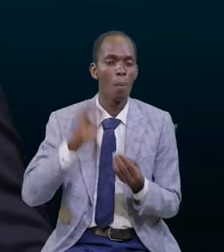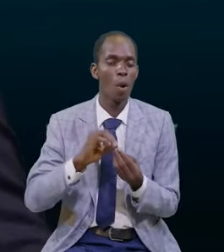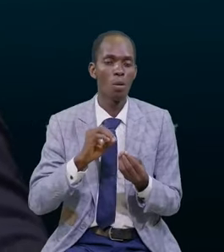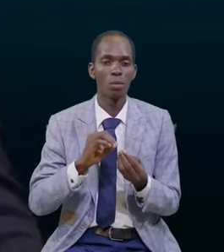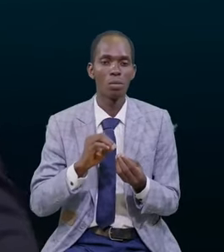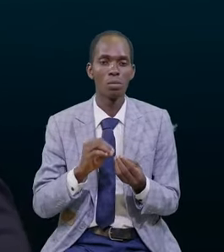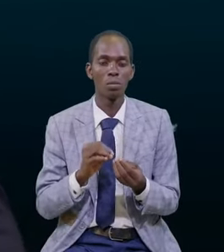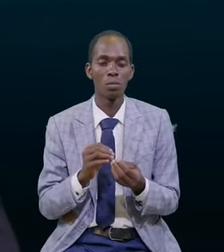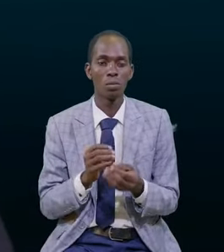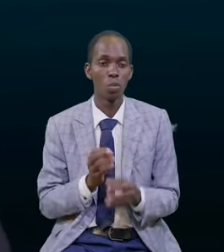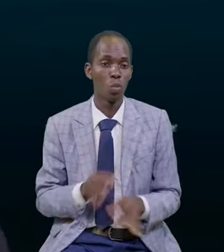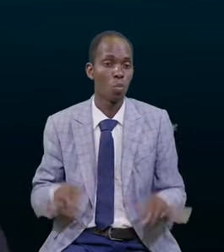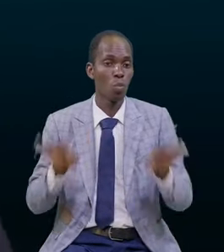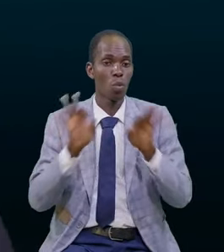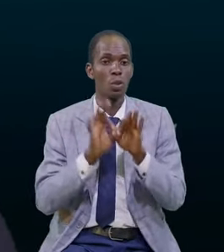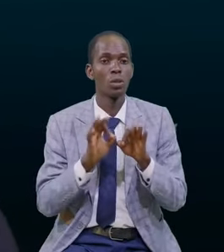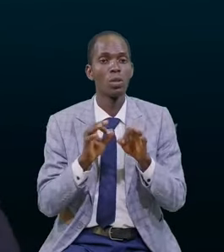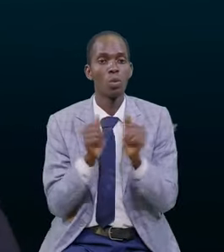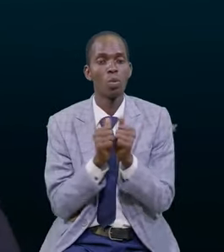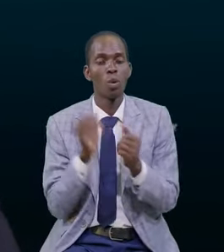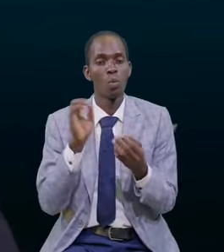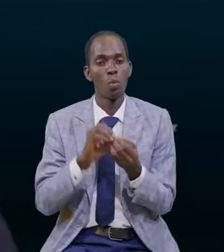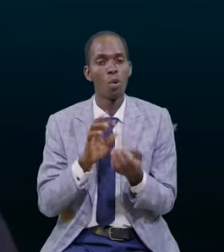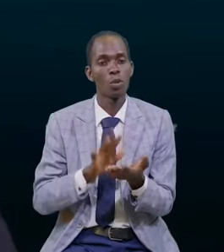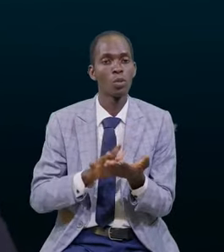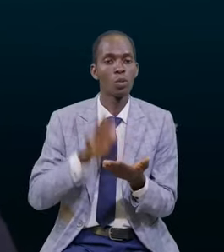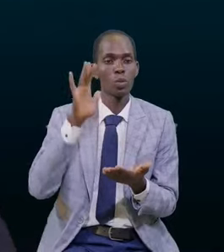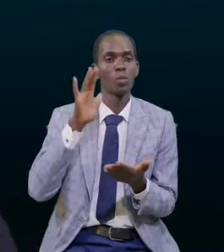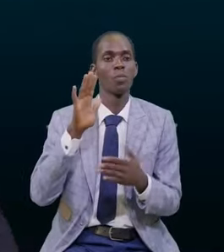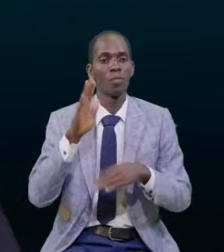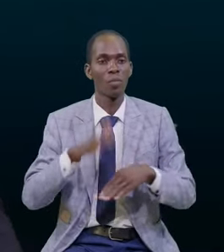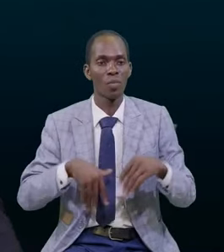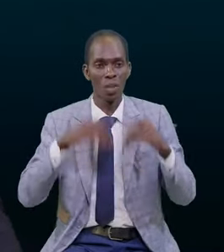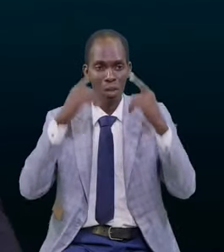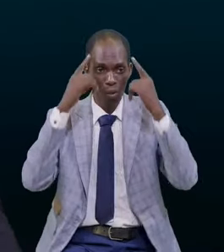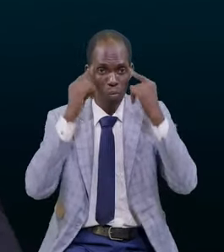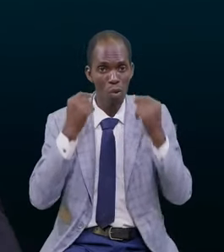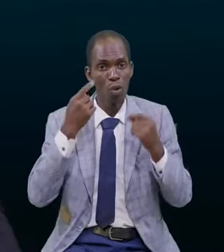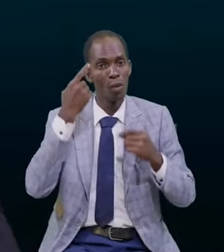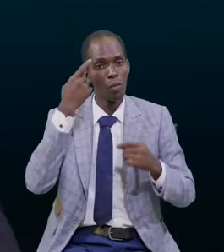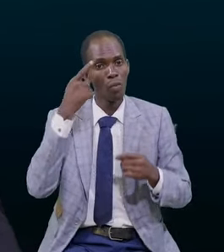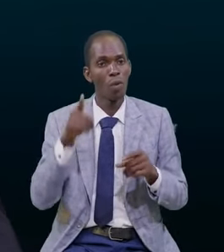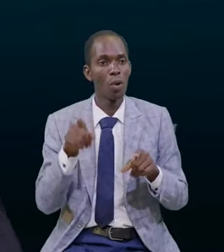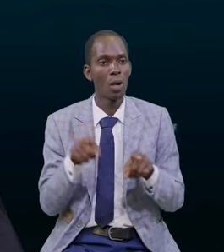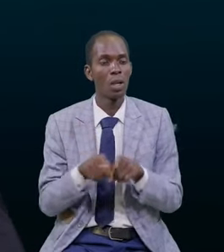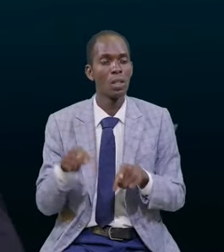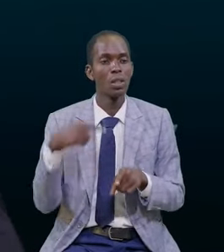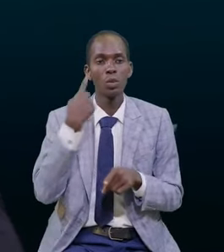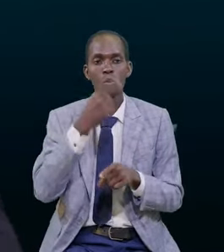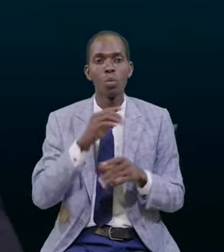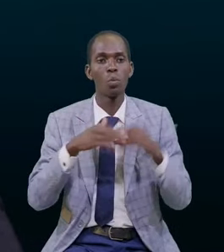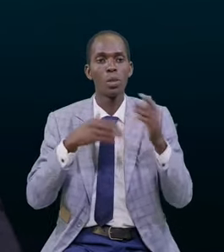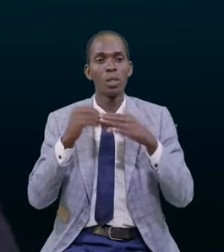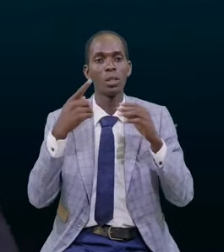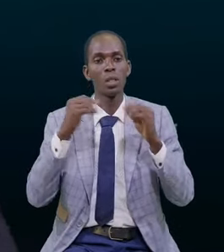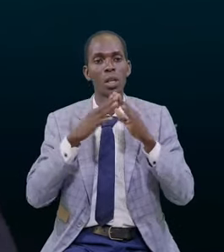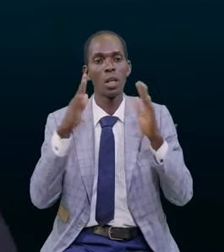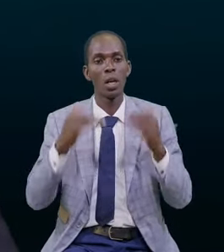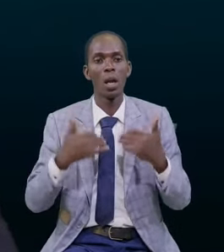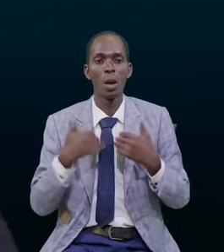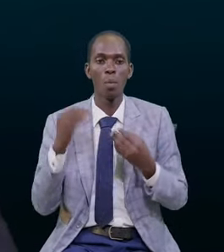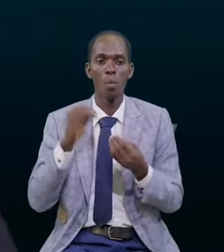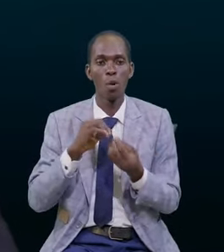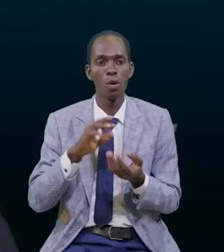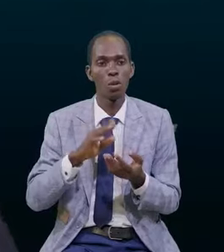as he who had builded the house had more honor than the house in verse four for every house is builded